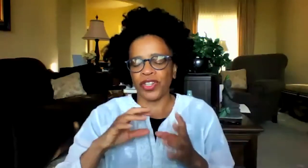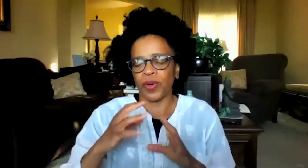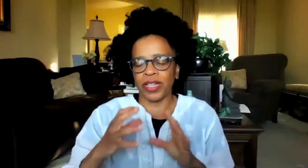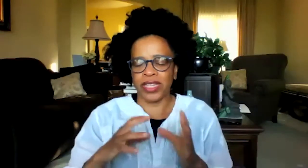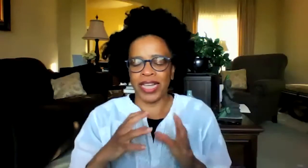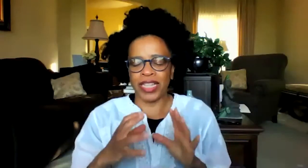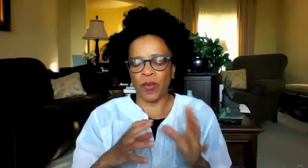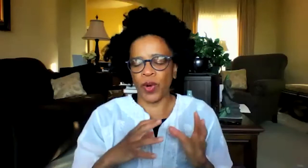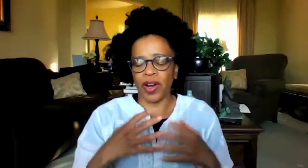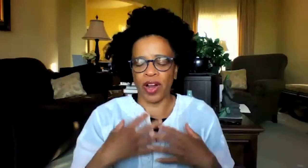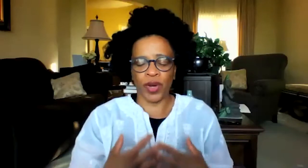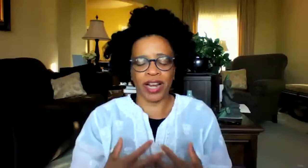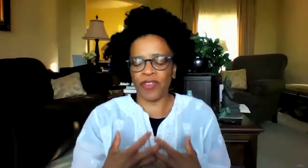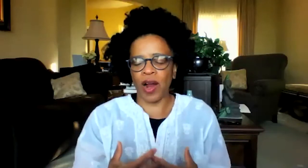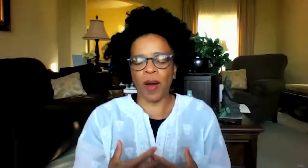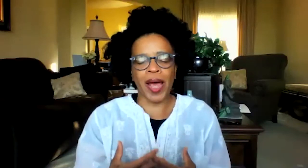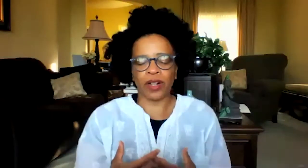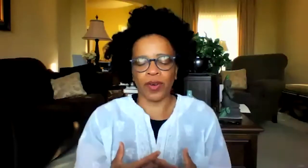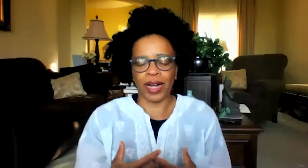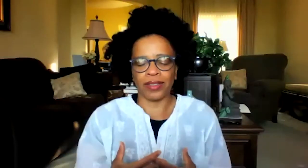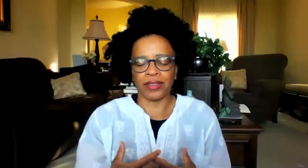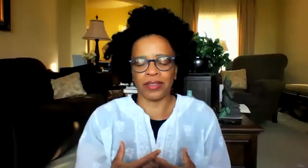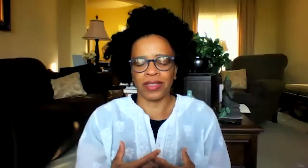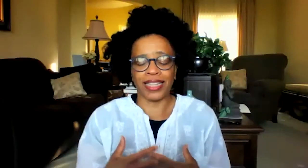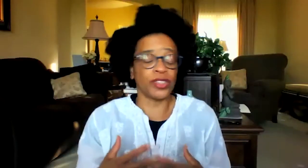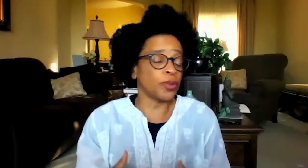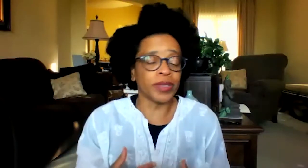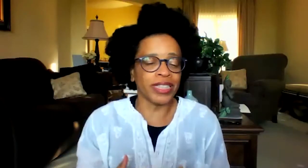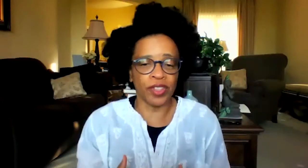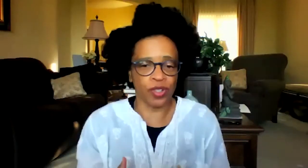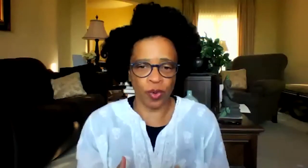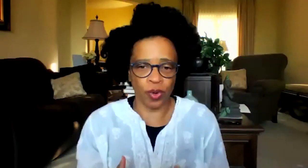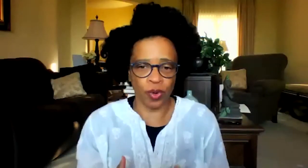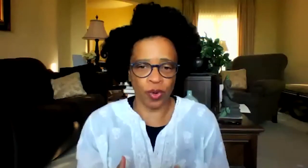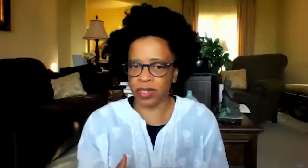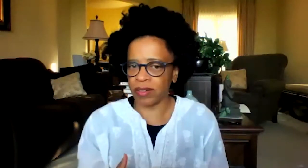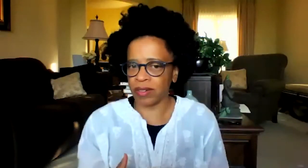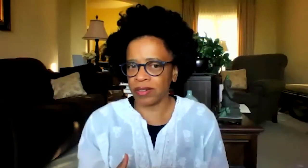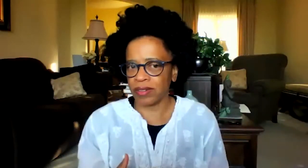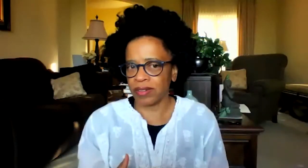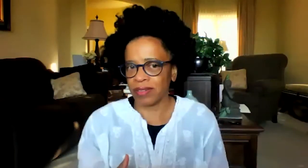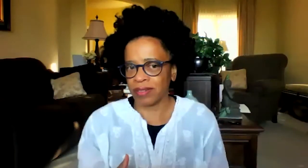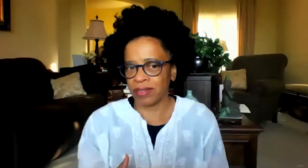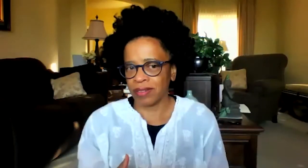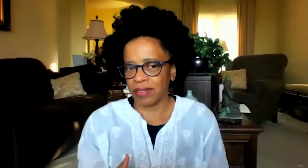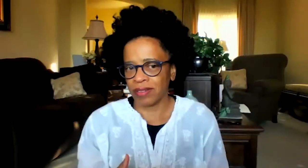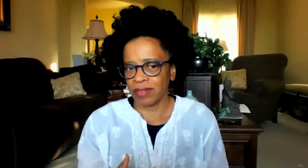So I just want to say that whatever our background, I do believe there's work for us to do.